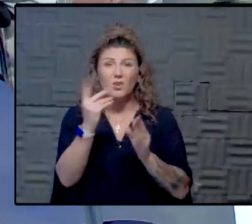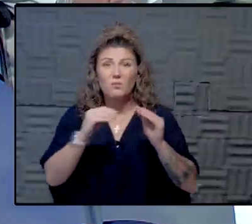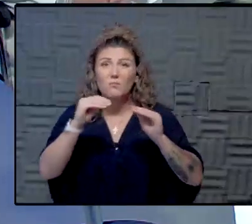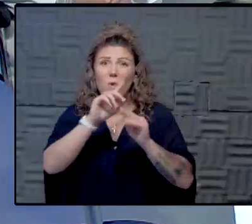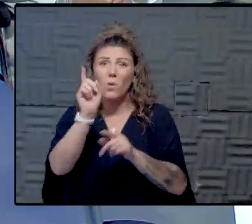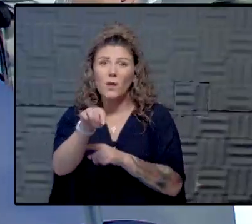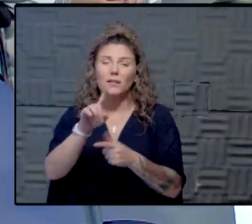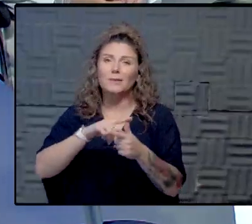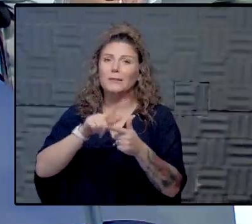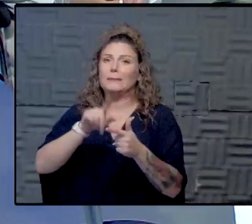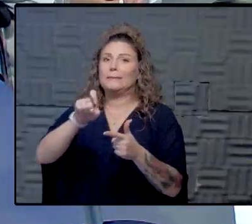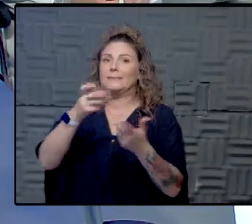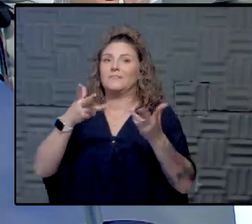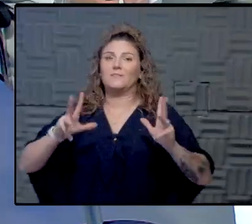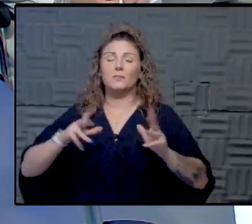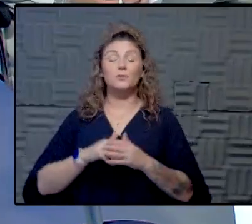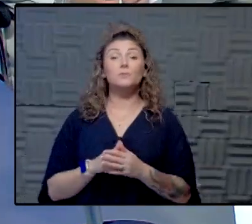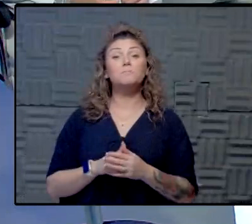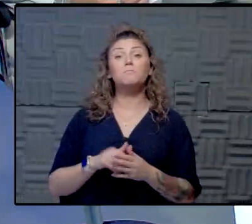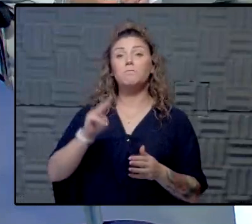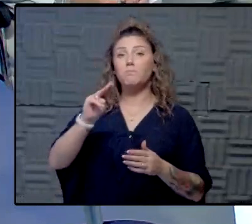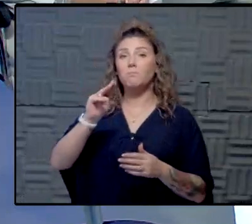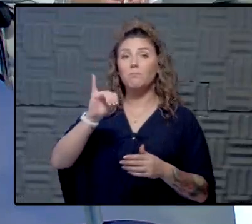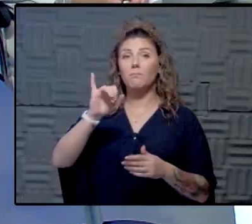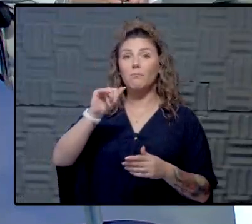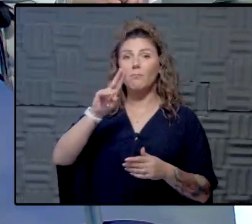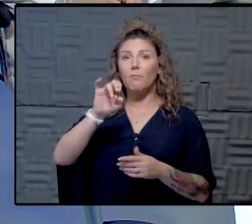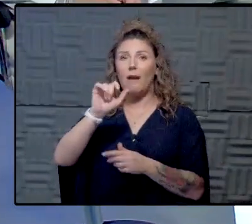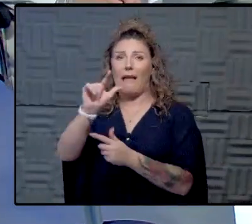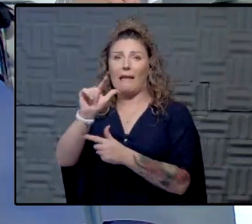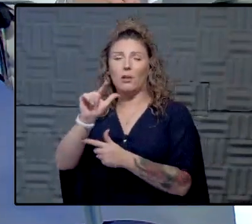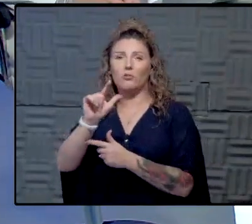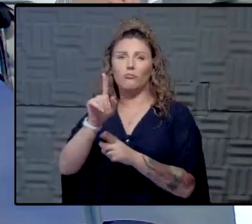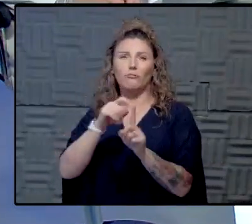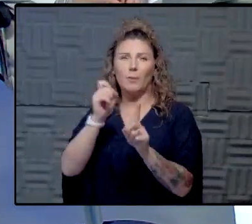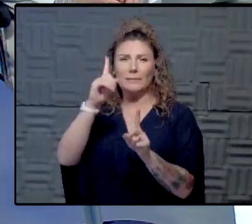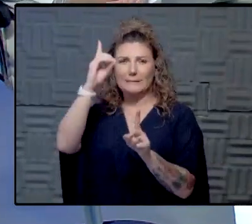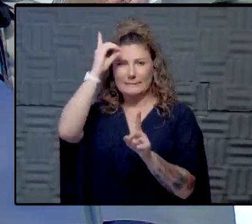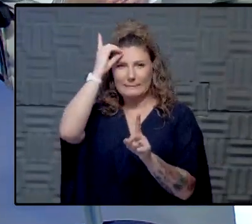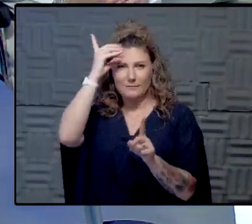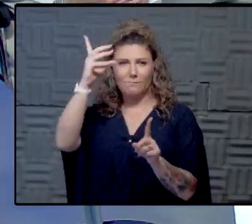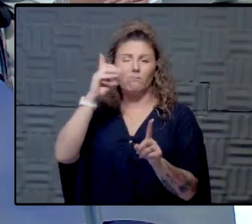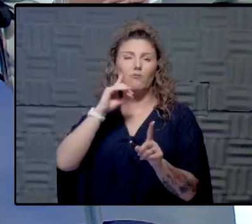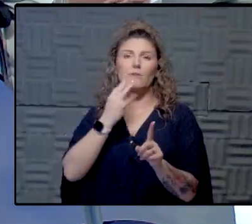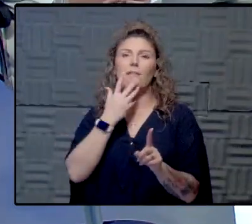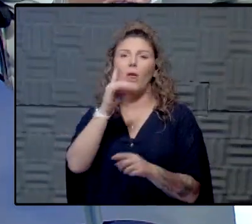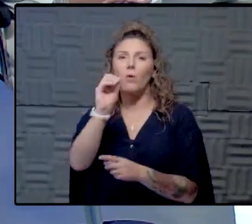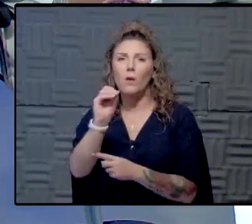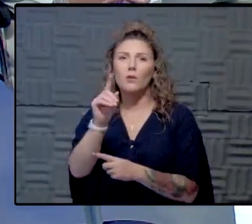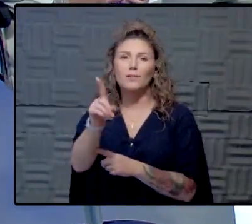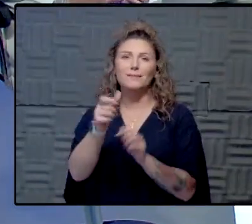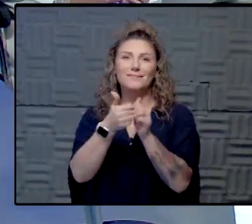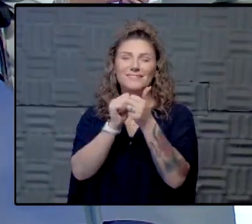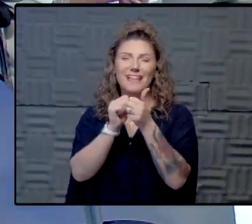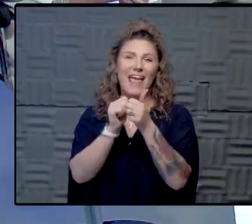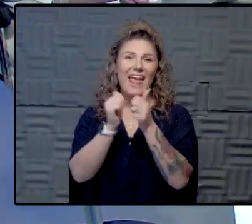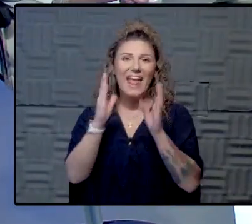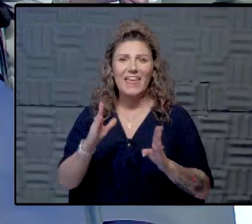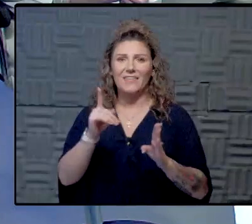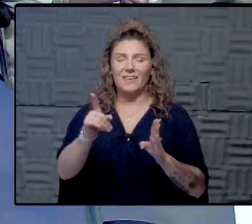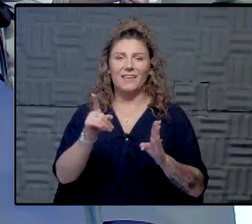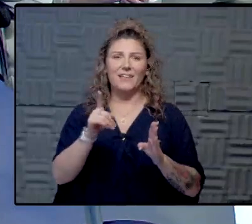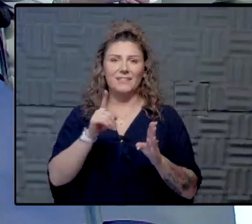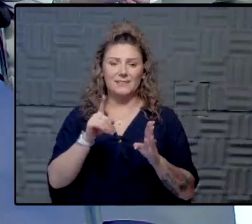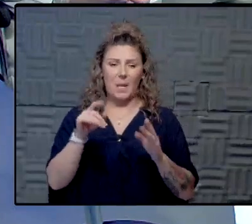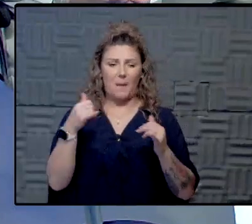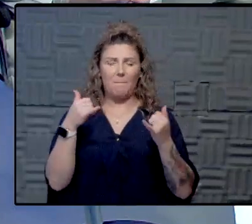then I know you guys got to wrap it up. Michael is from Denver, Colorado. He's an athlete. Mm-hmm. It's a word problem. He's playing in Yeah. the